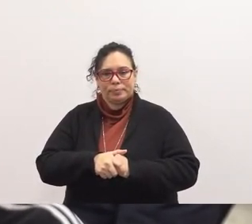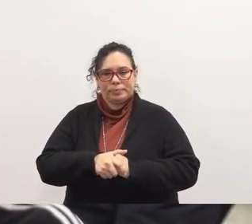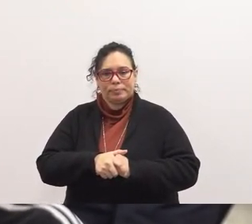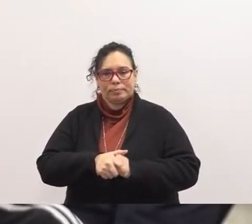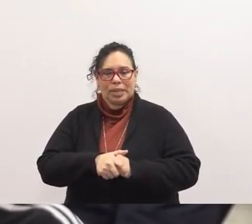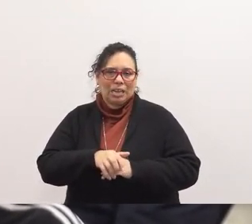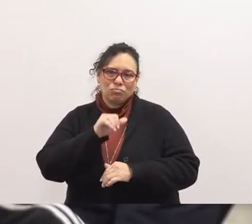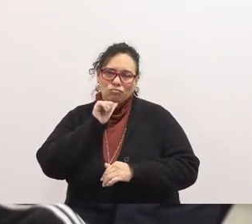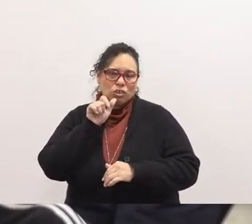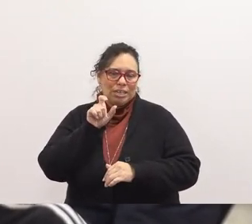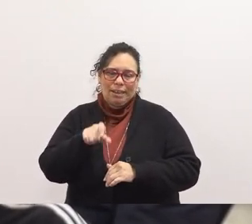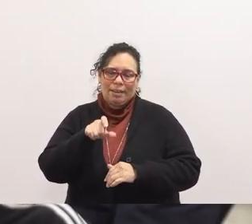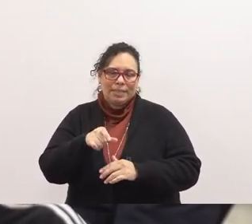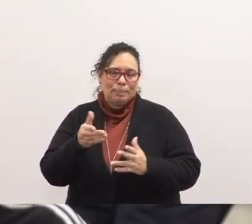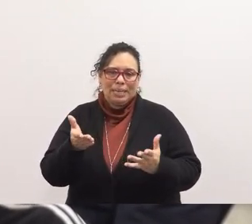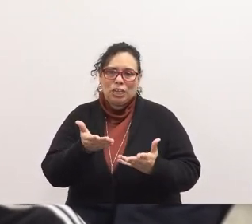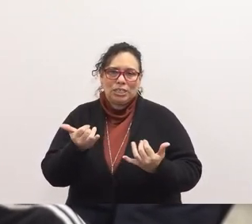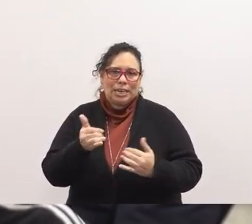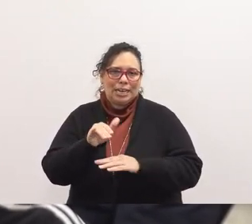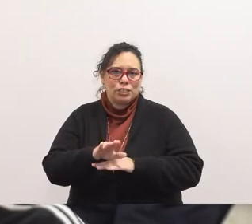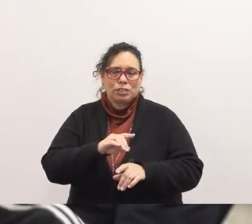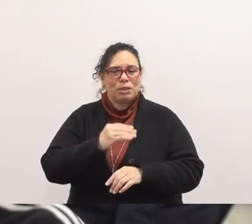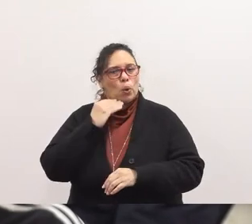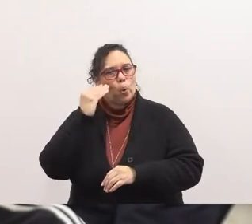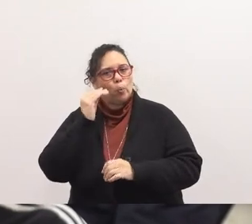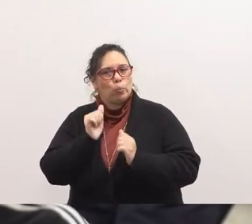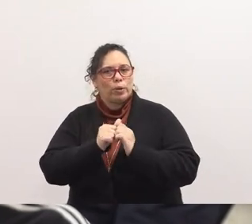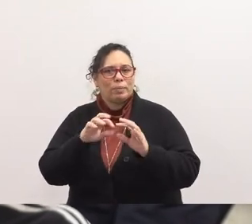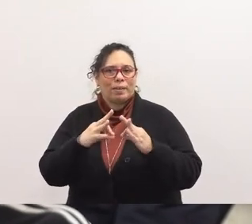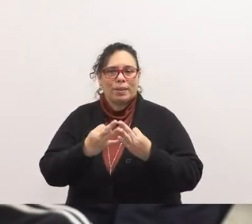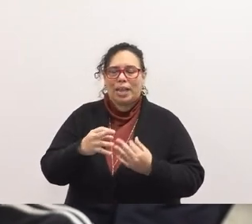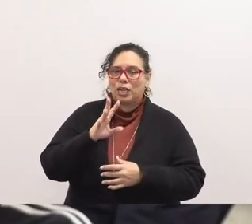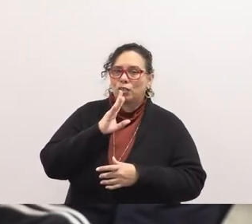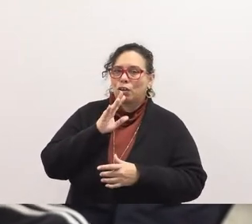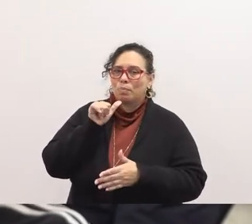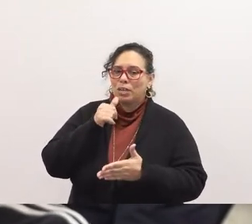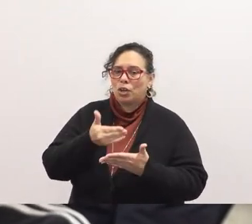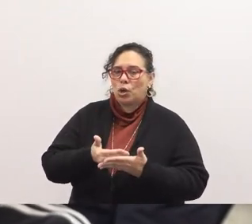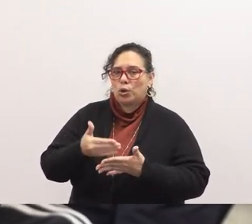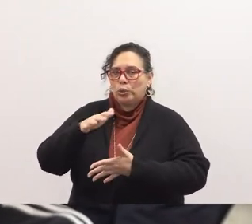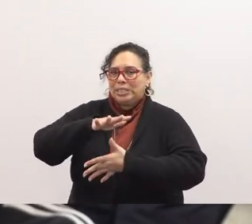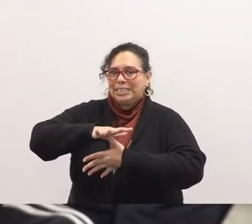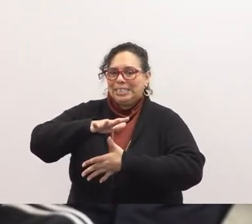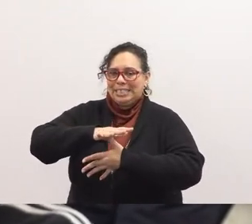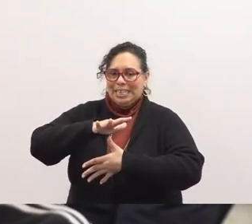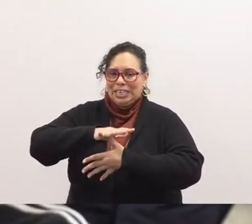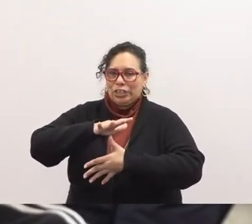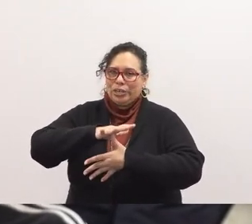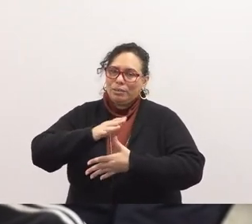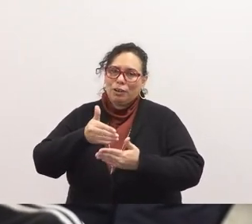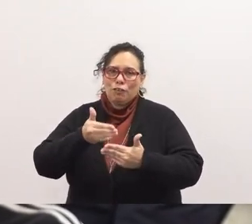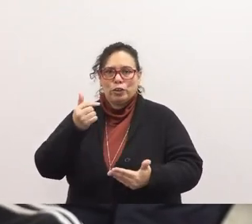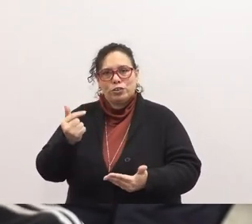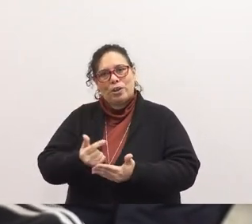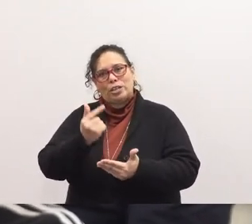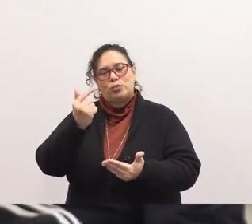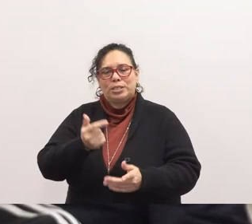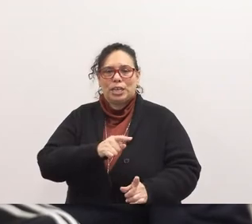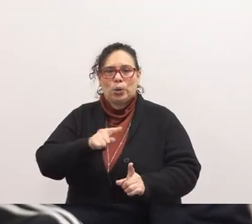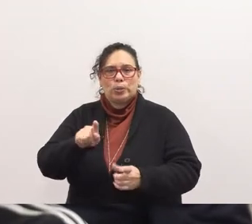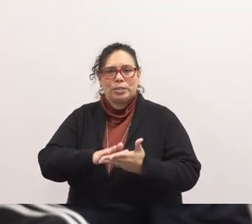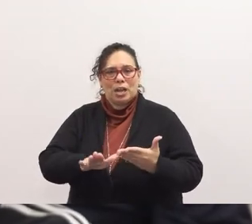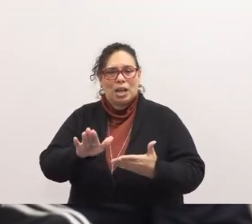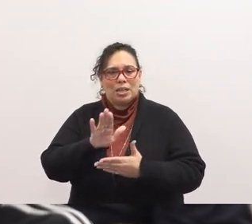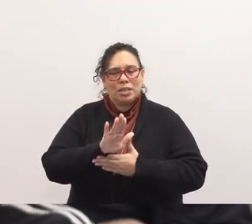even have to be here tonight, though. I should be home with my family, talking to my daughter, who's a senior before she graduates and goes to college, or